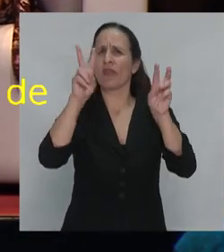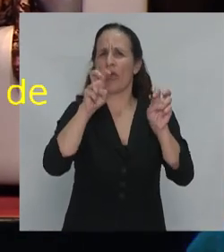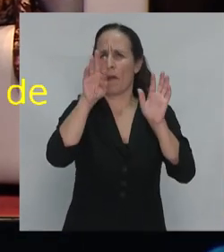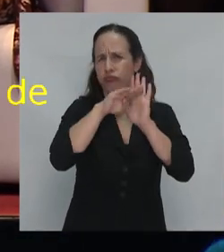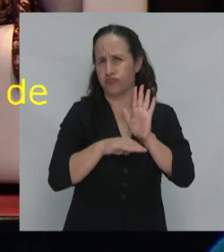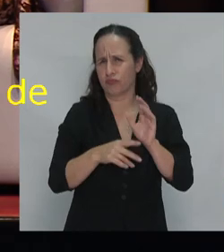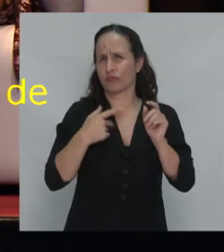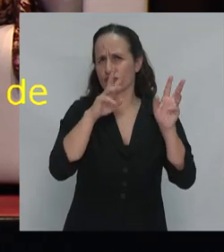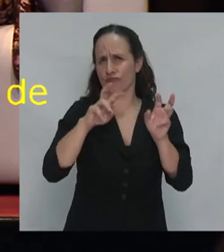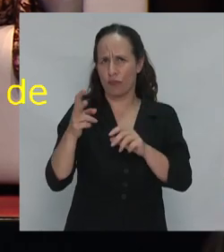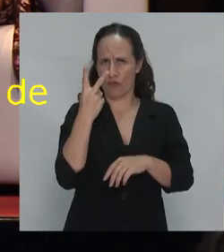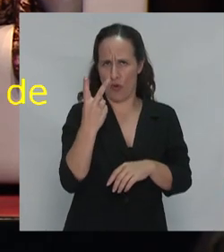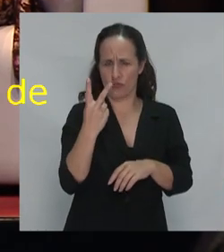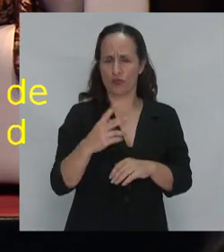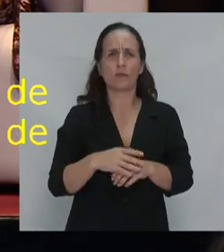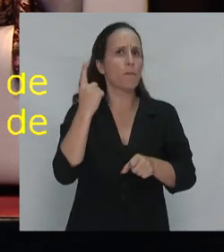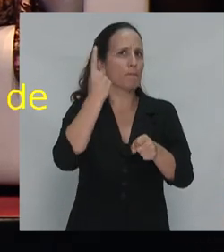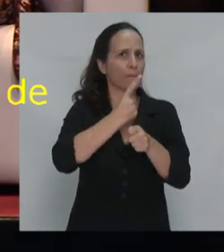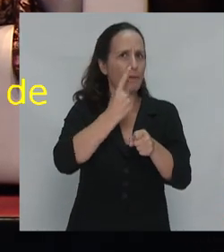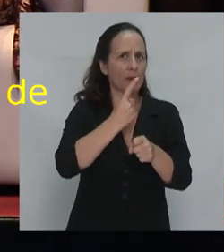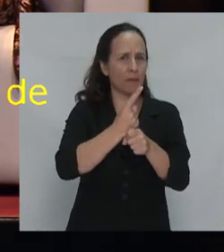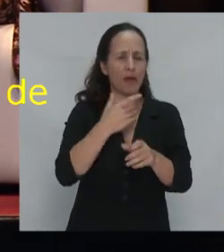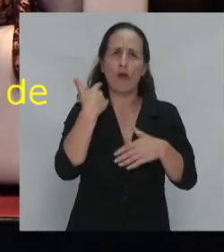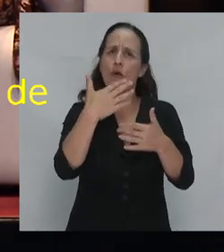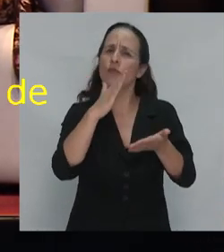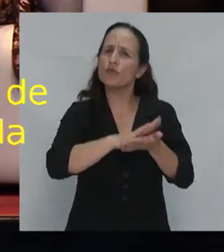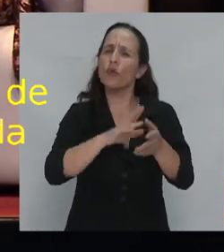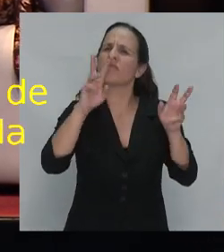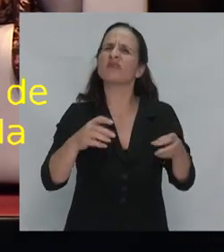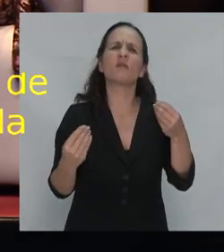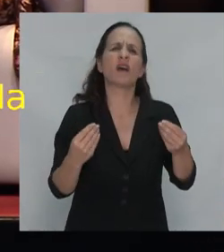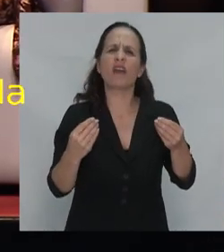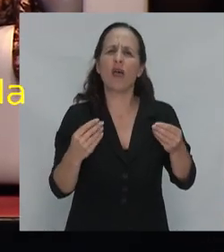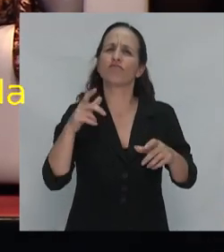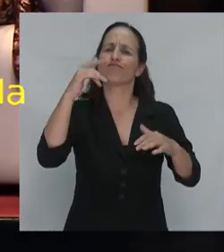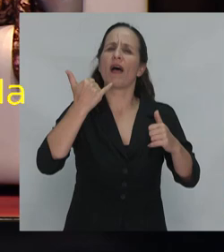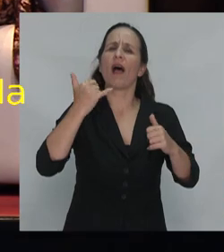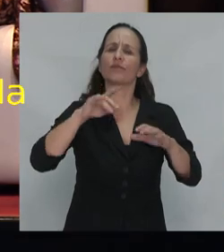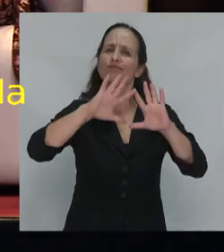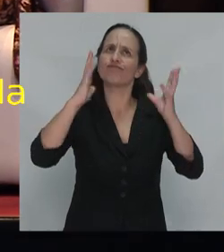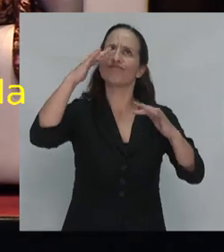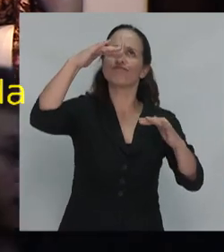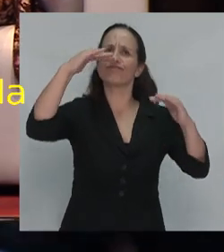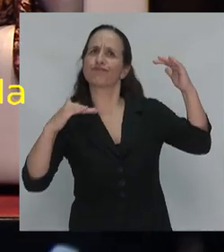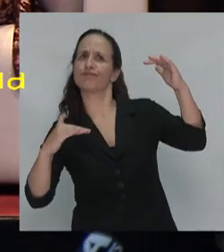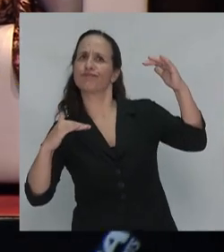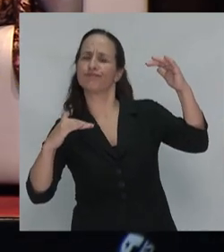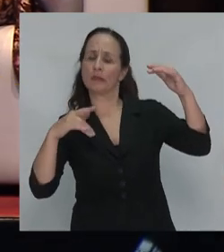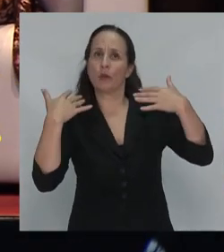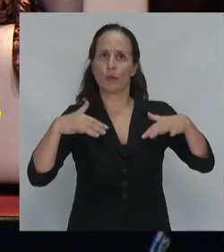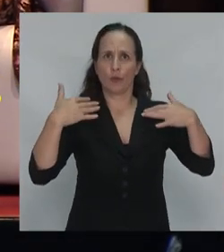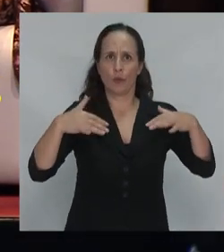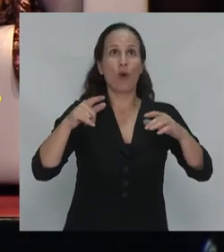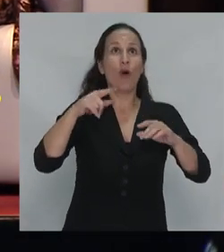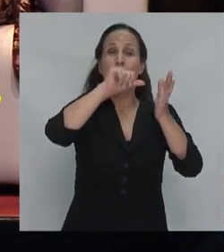all, inequalities, as we find out, it's a global phenomenon. Inequalities